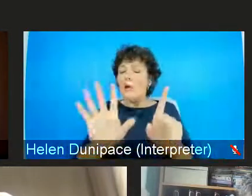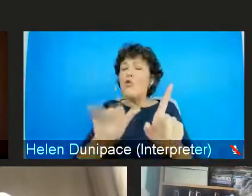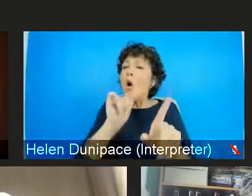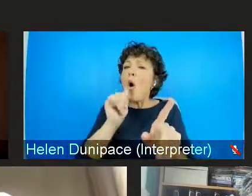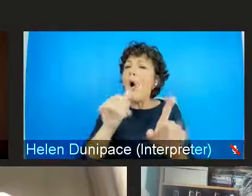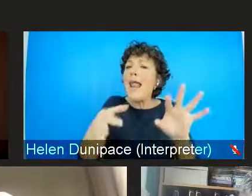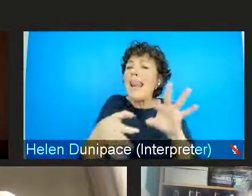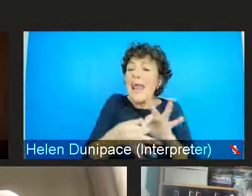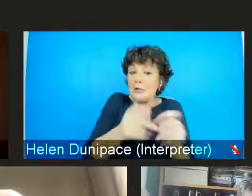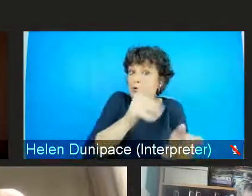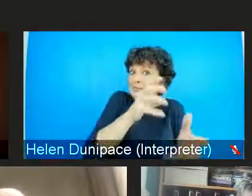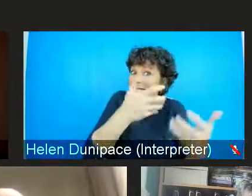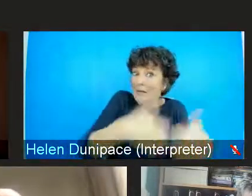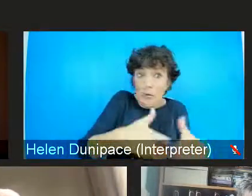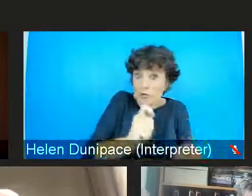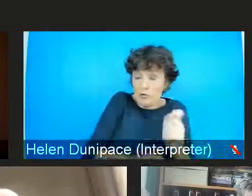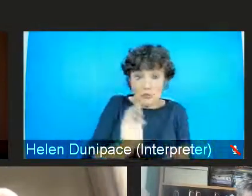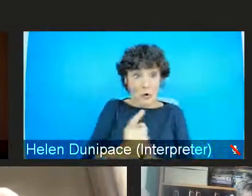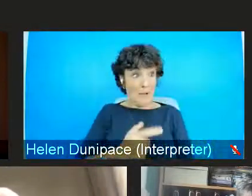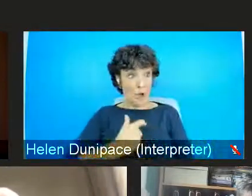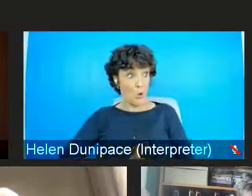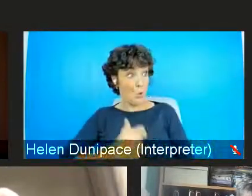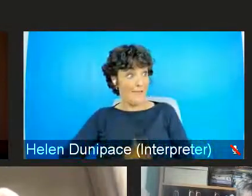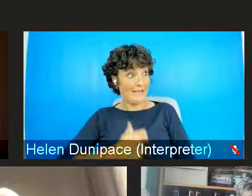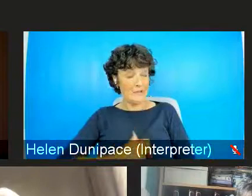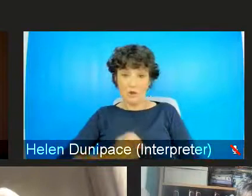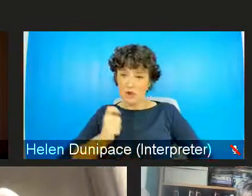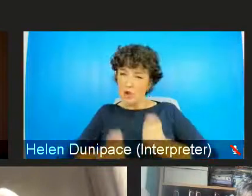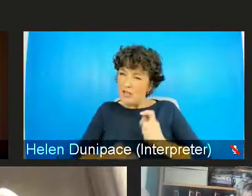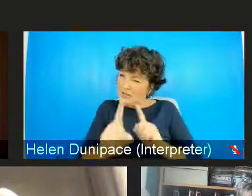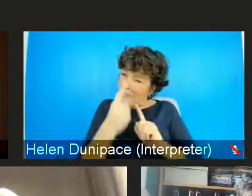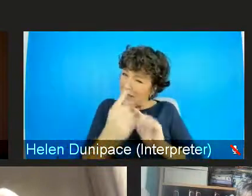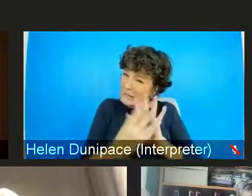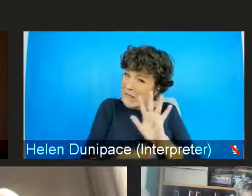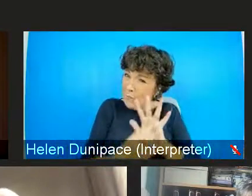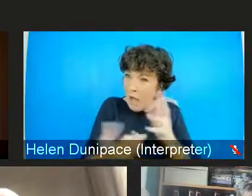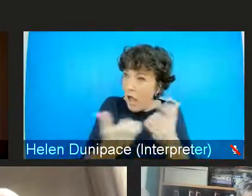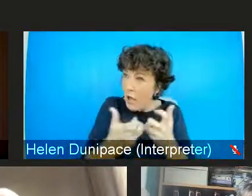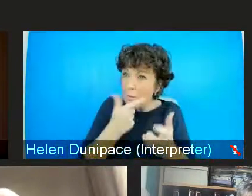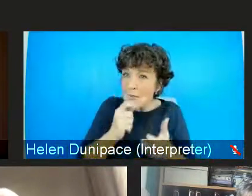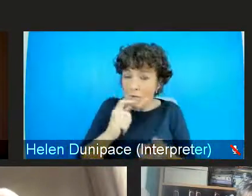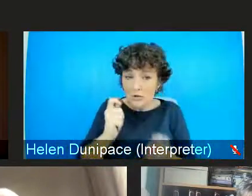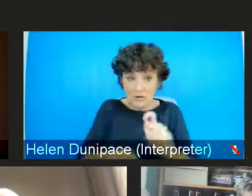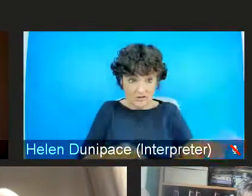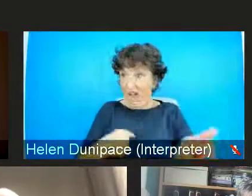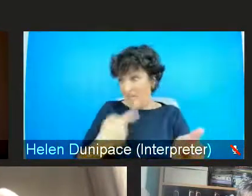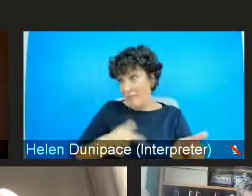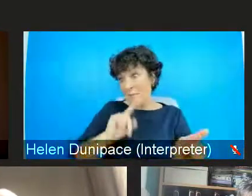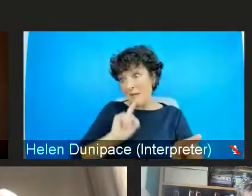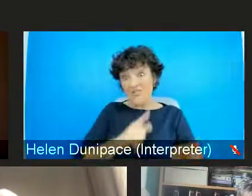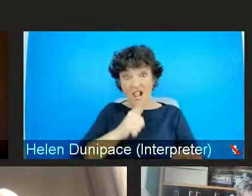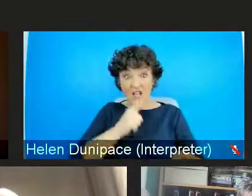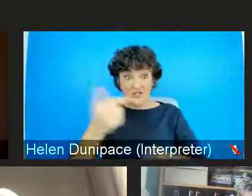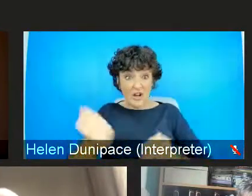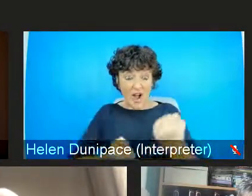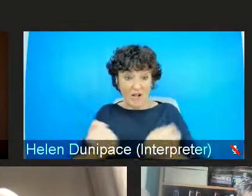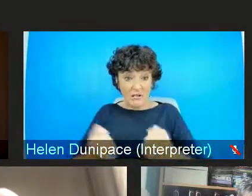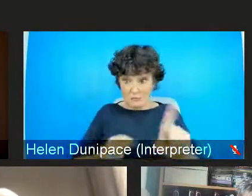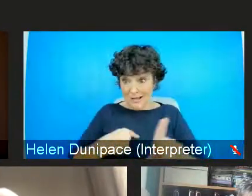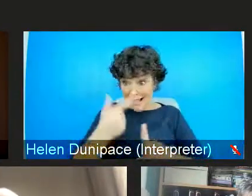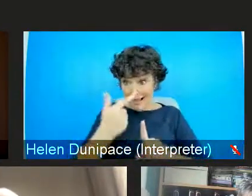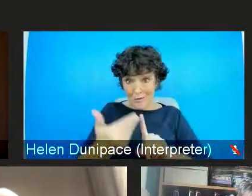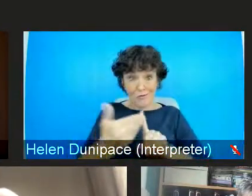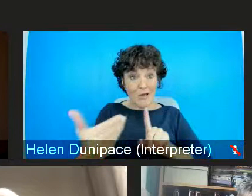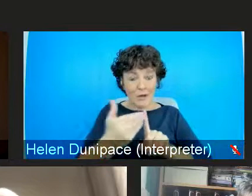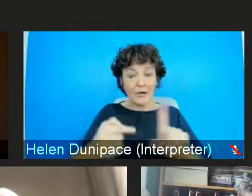individual change that need to be come from citizens. I mean, I've mentioned electric cars, but, you know, I recognise I'm in a position where I can afford